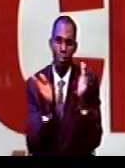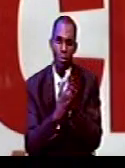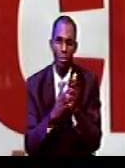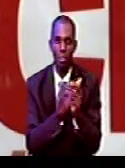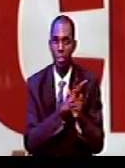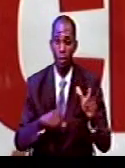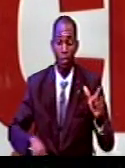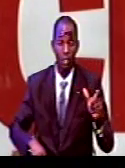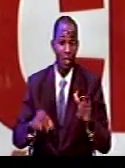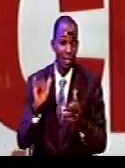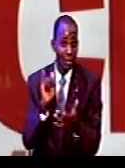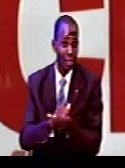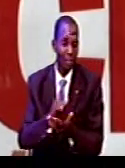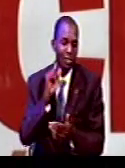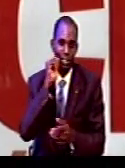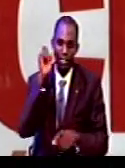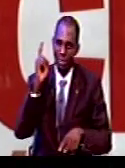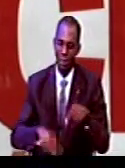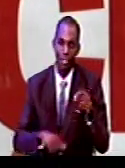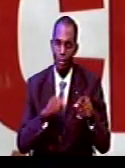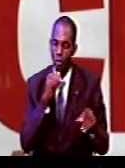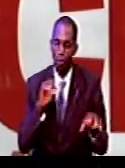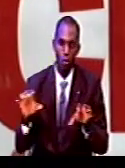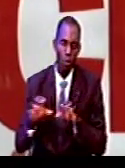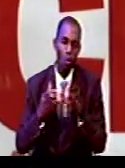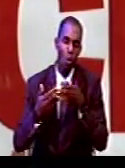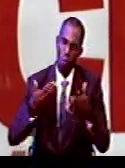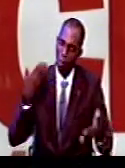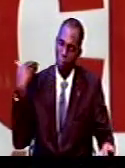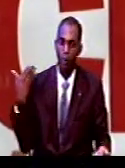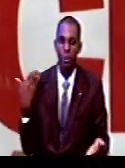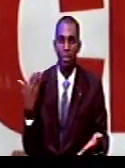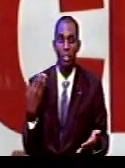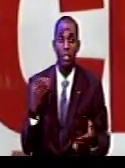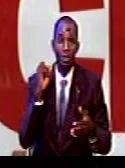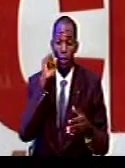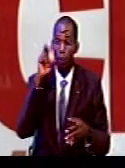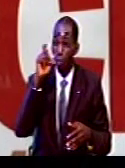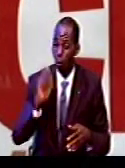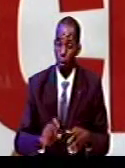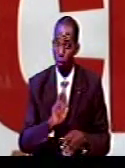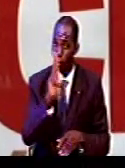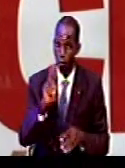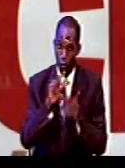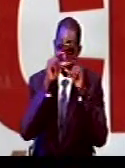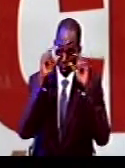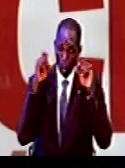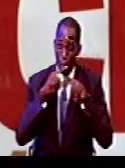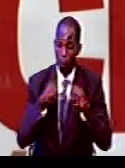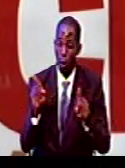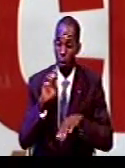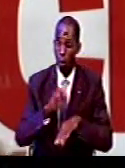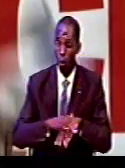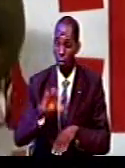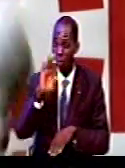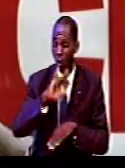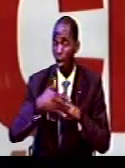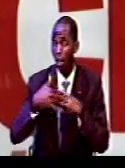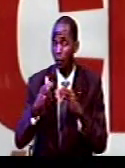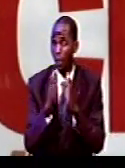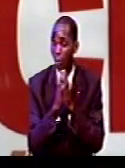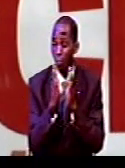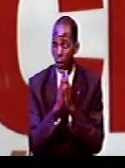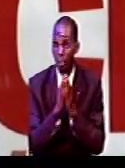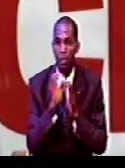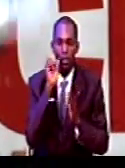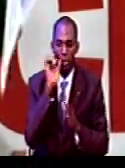glass. Praise the Lord! Which I cannot do before without my eyeglass. I need to put my